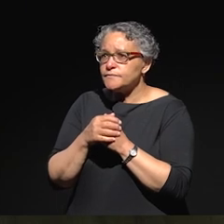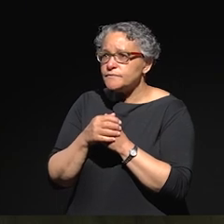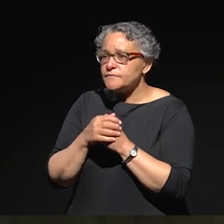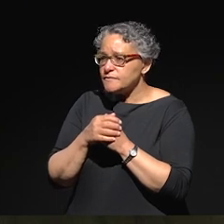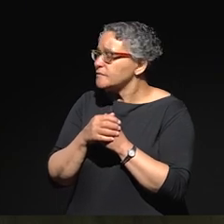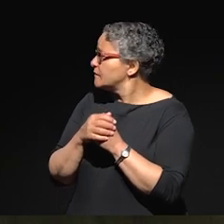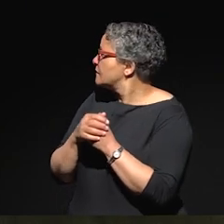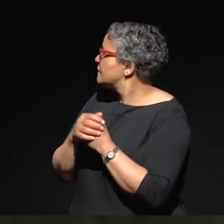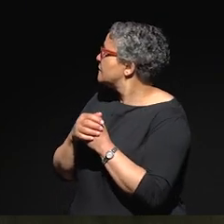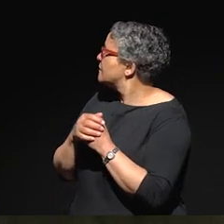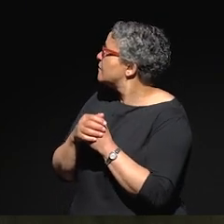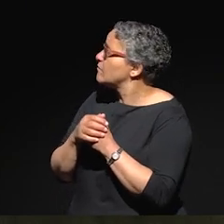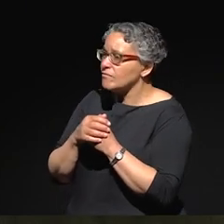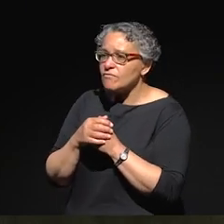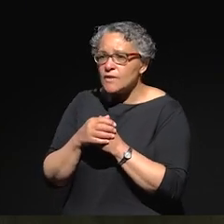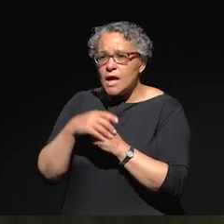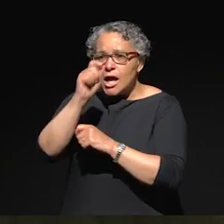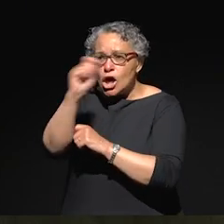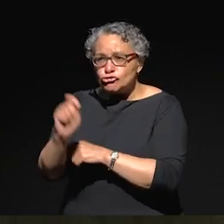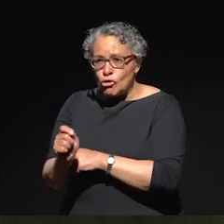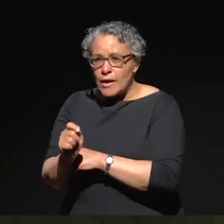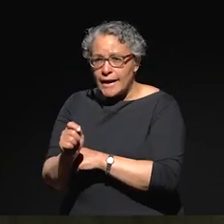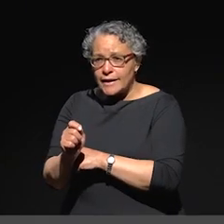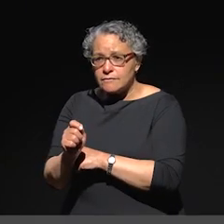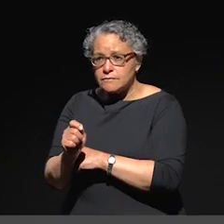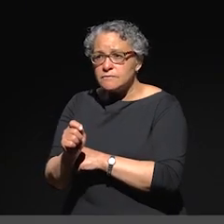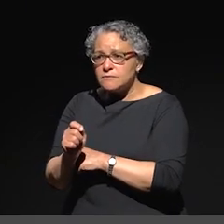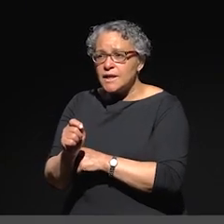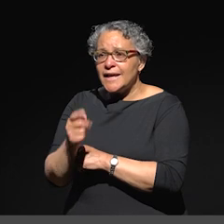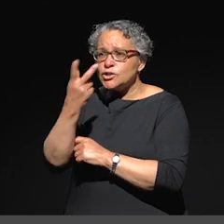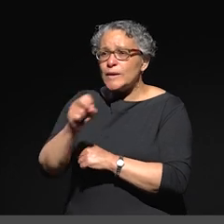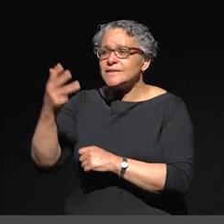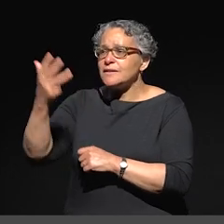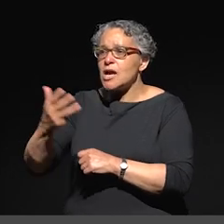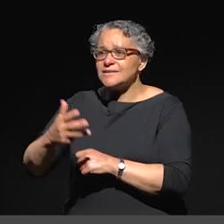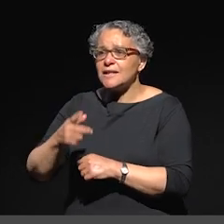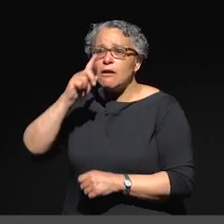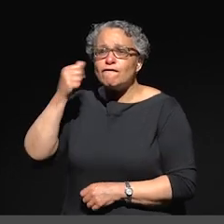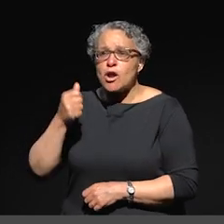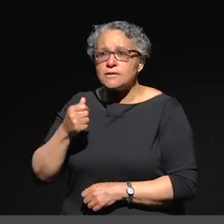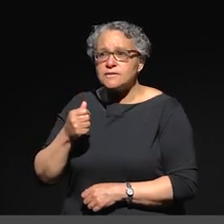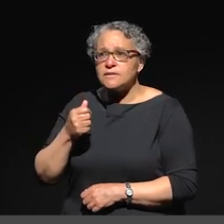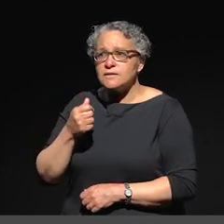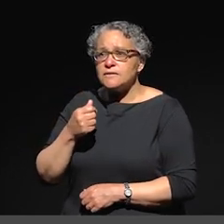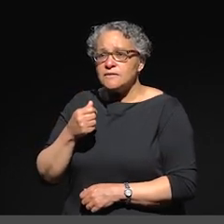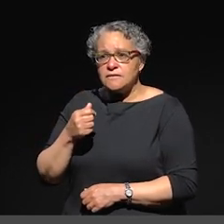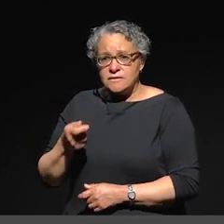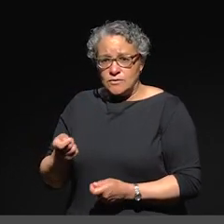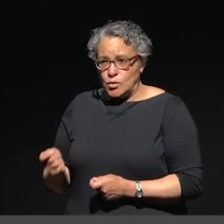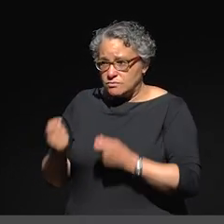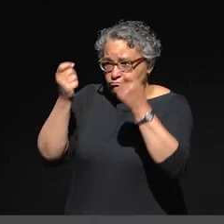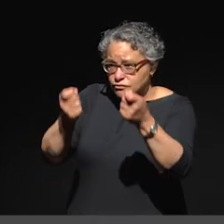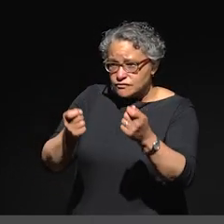sort of novelty in the exhibition, is this drawing, which came up for auction in 2019 in France. Nobody had ever seen it before. It was